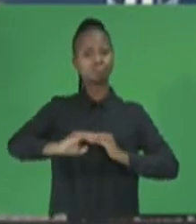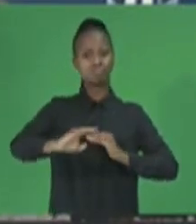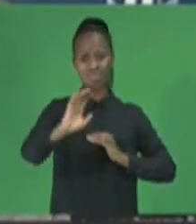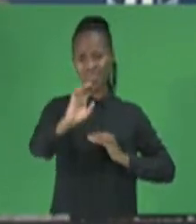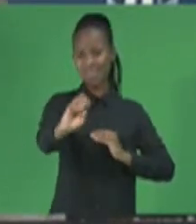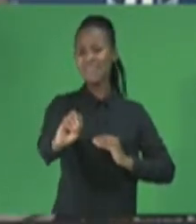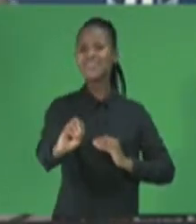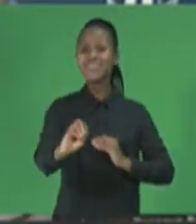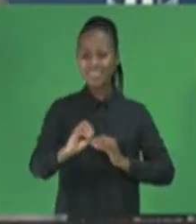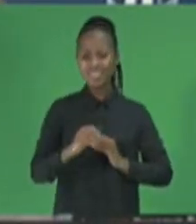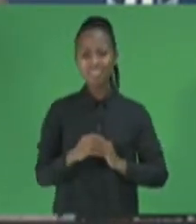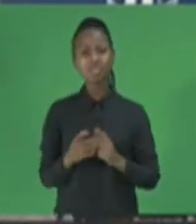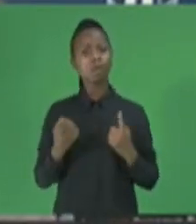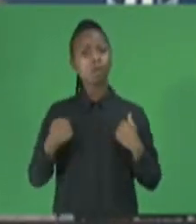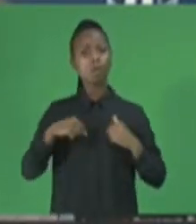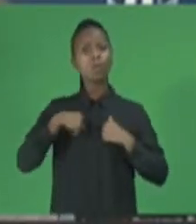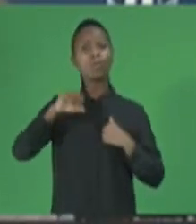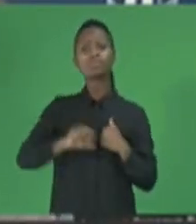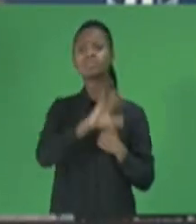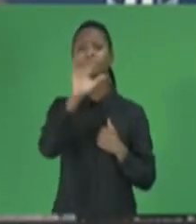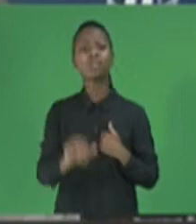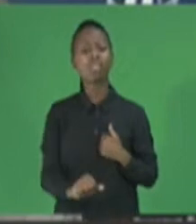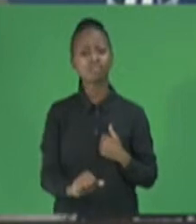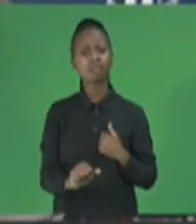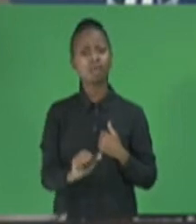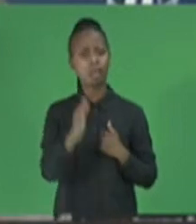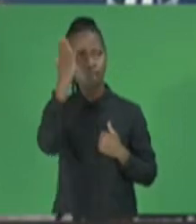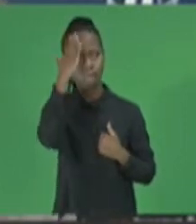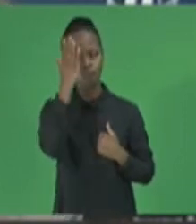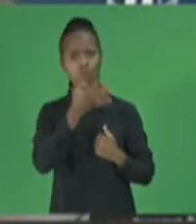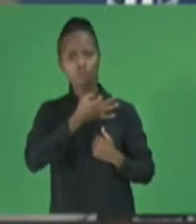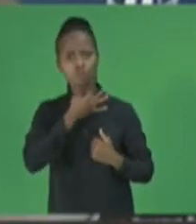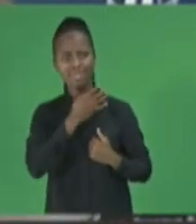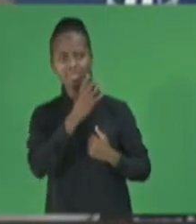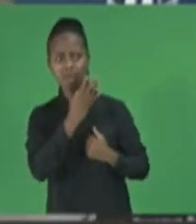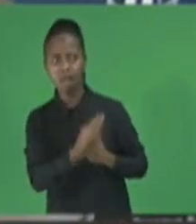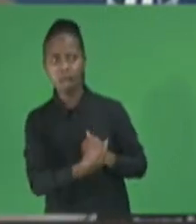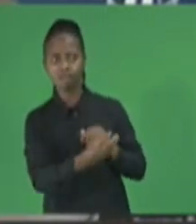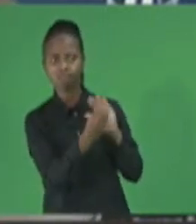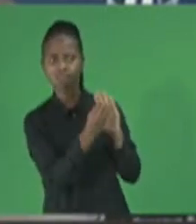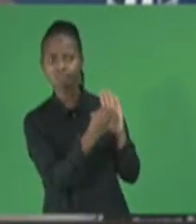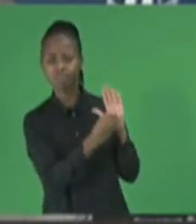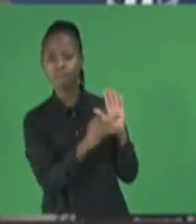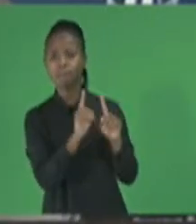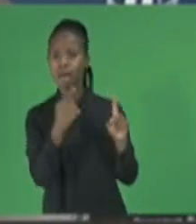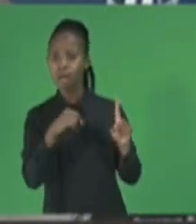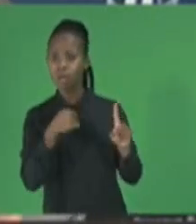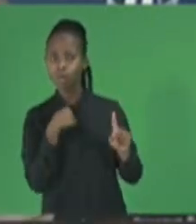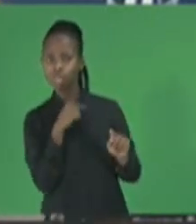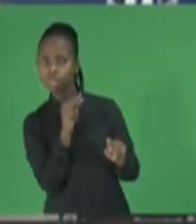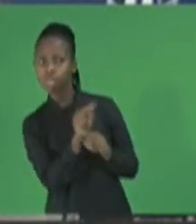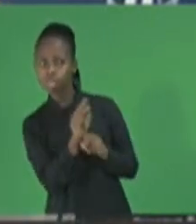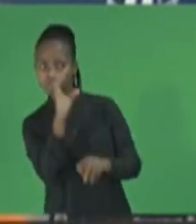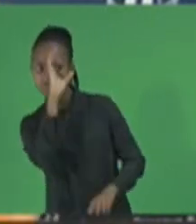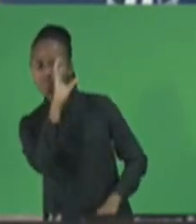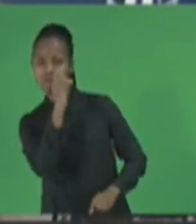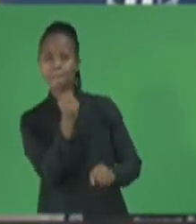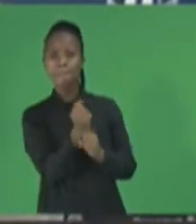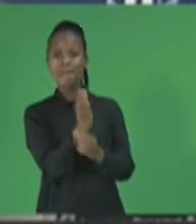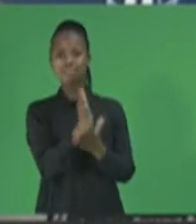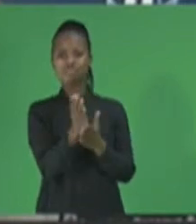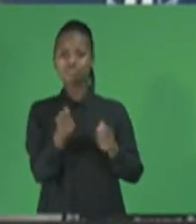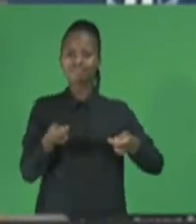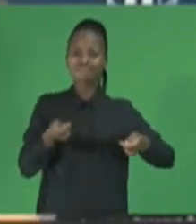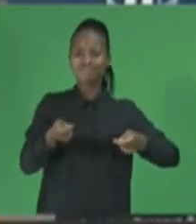inflation. We are cognizant of those risks, but even taking account of those risks, we actually feel that South Africa is in